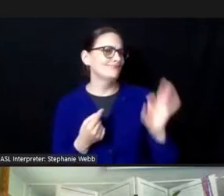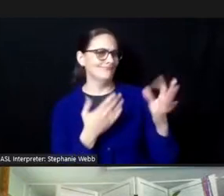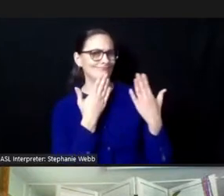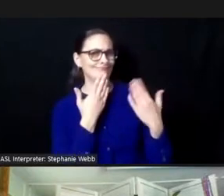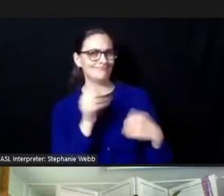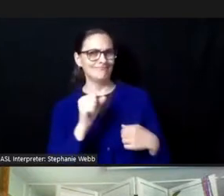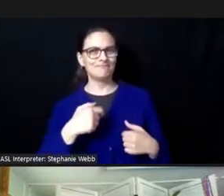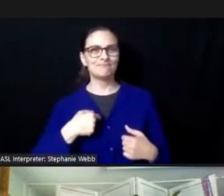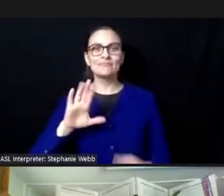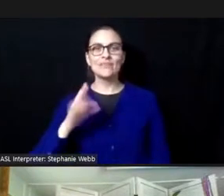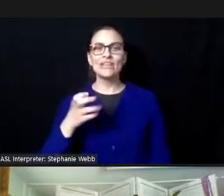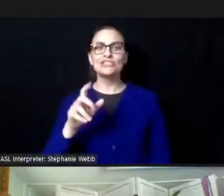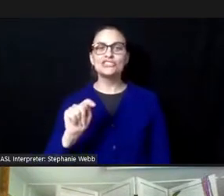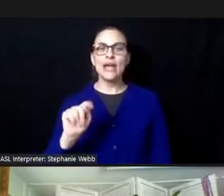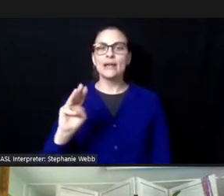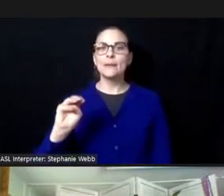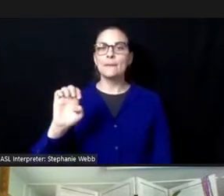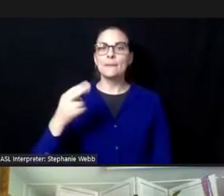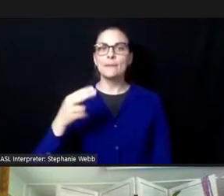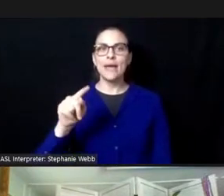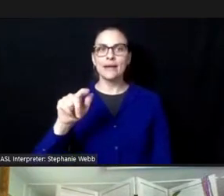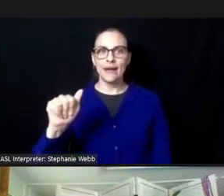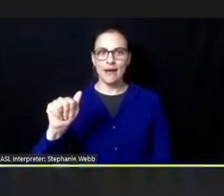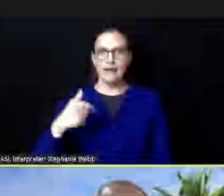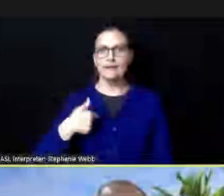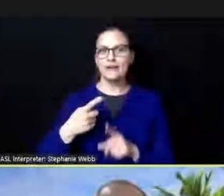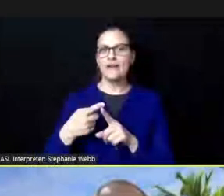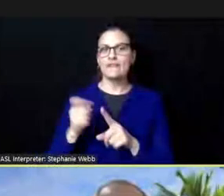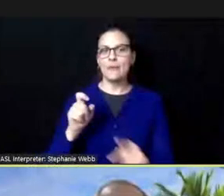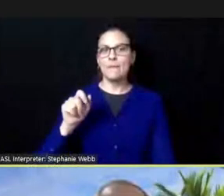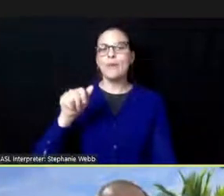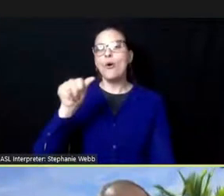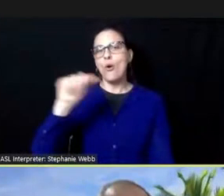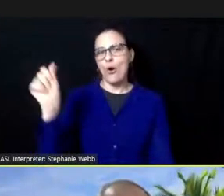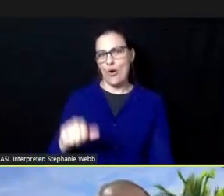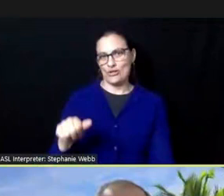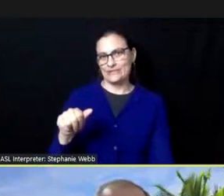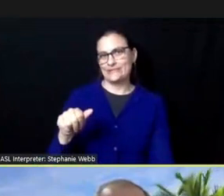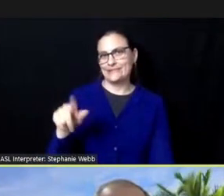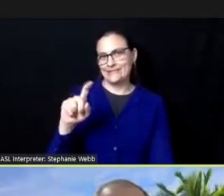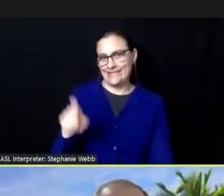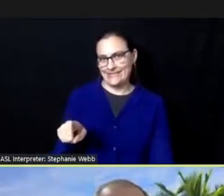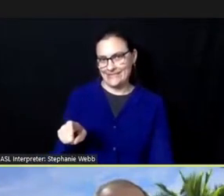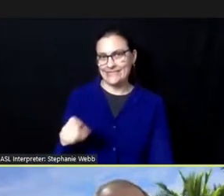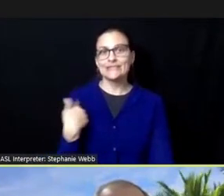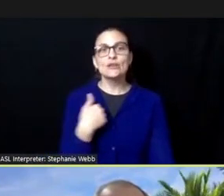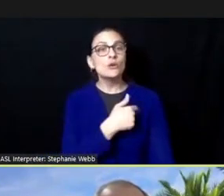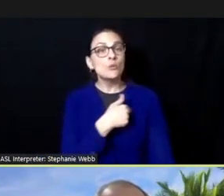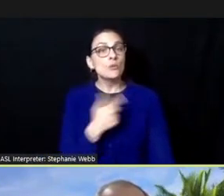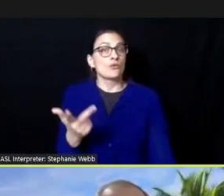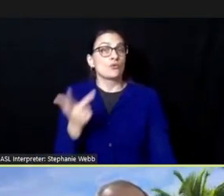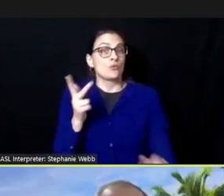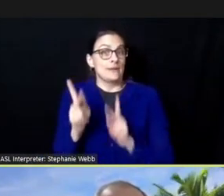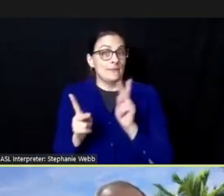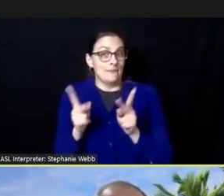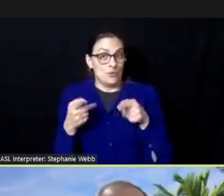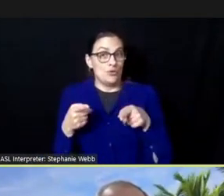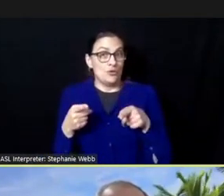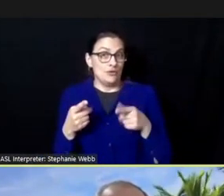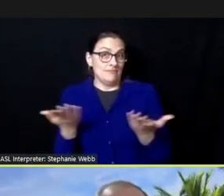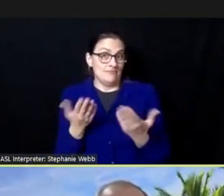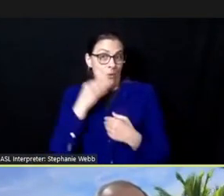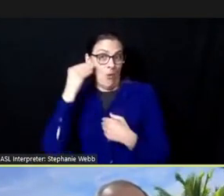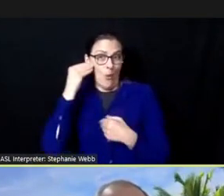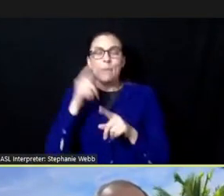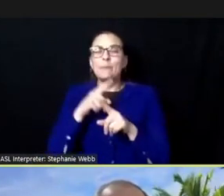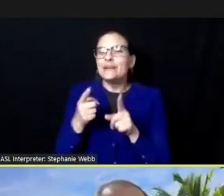have typically three people in our household, though during the pandemic, we had four. My son moved in with us during that time.